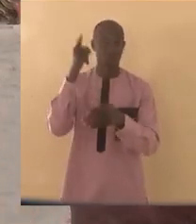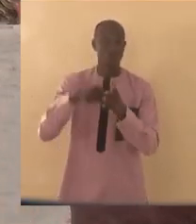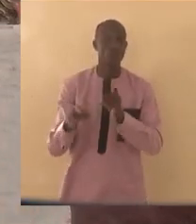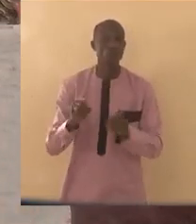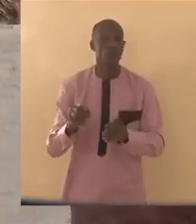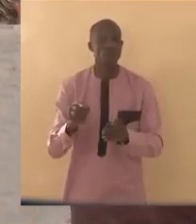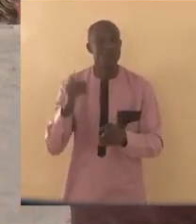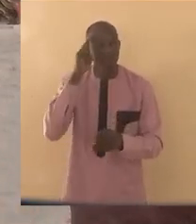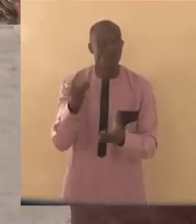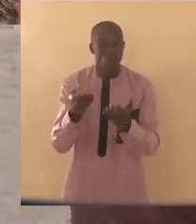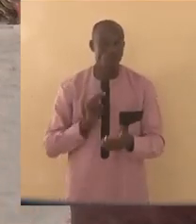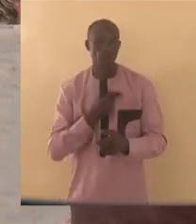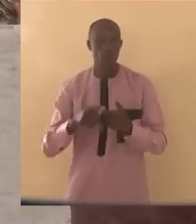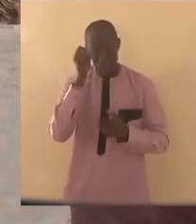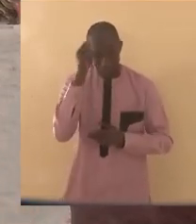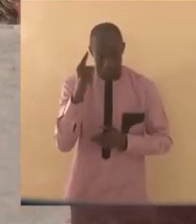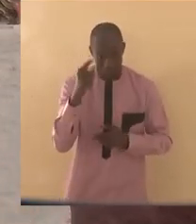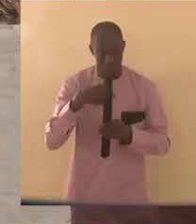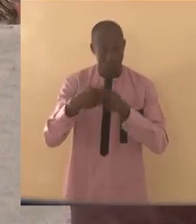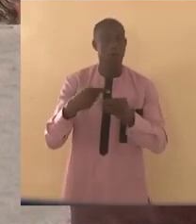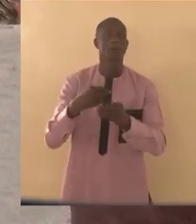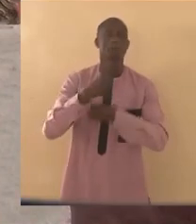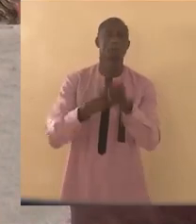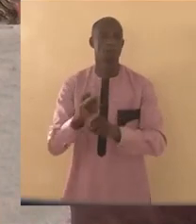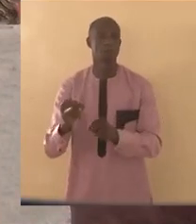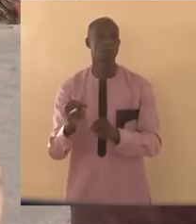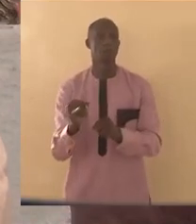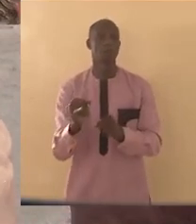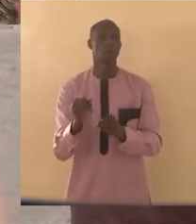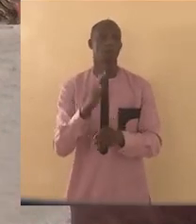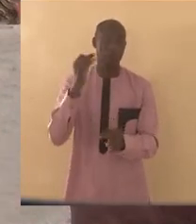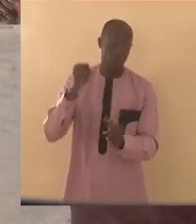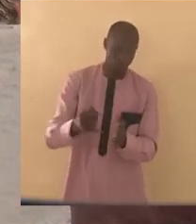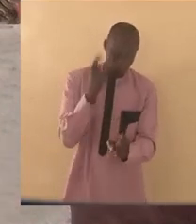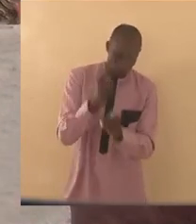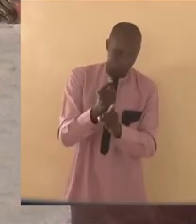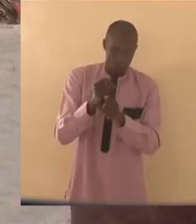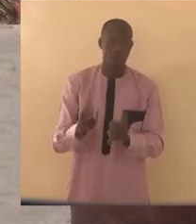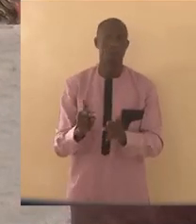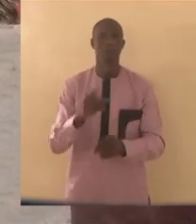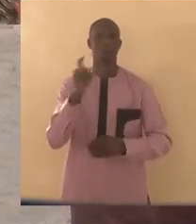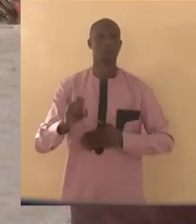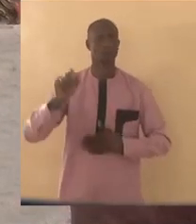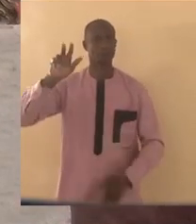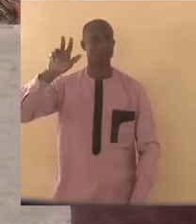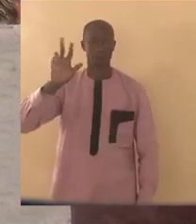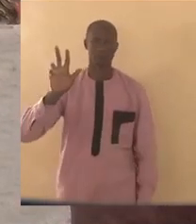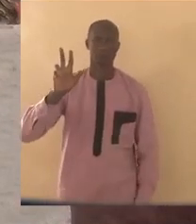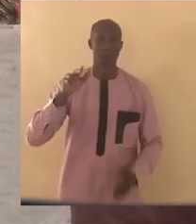What does he want to understand about this? Does he want us to understand about the suffering of the just person? Question